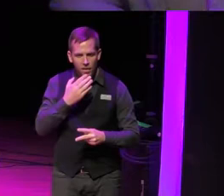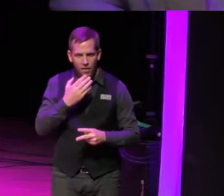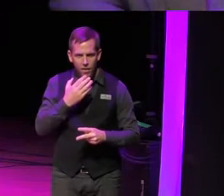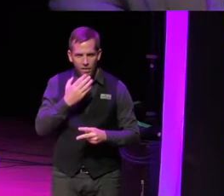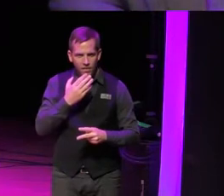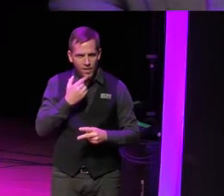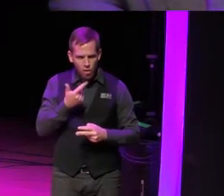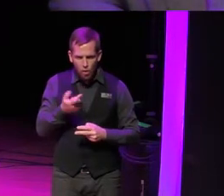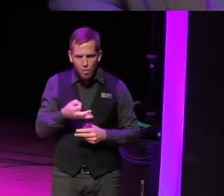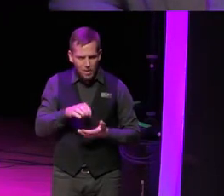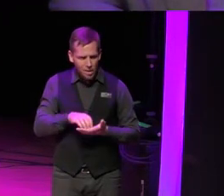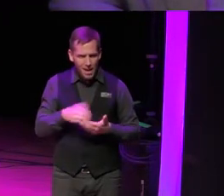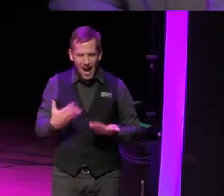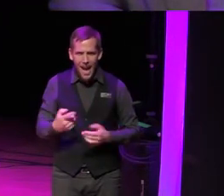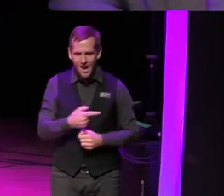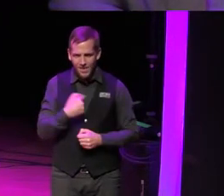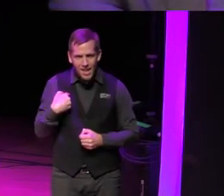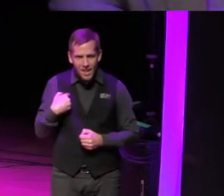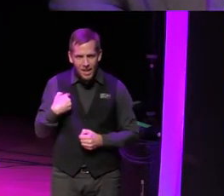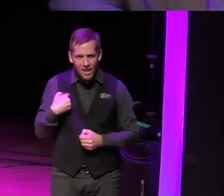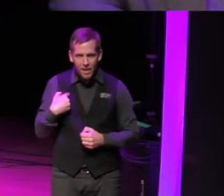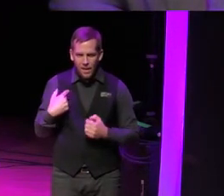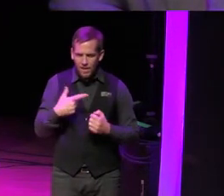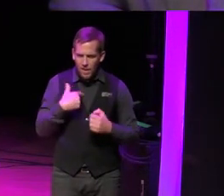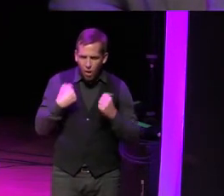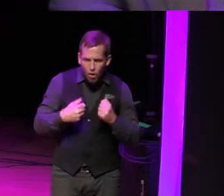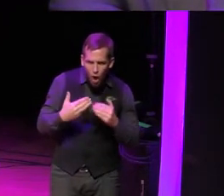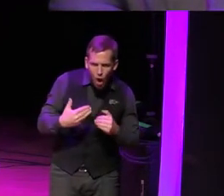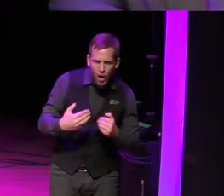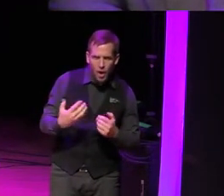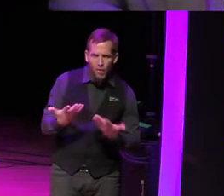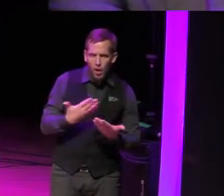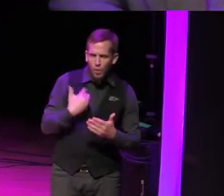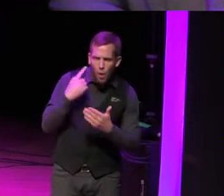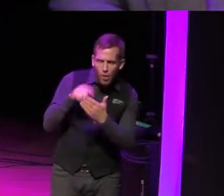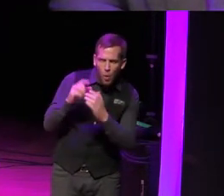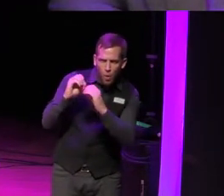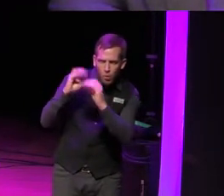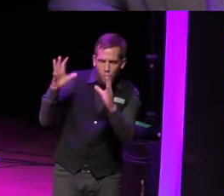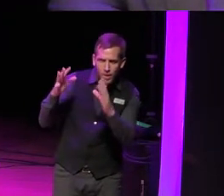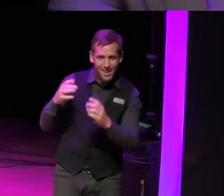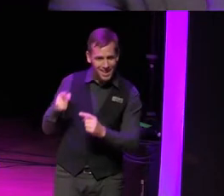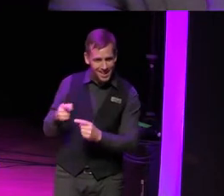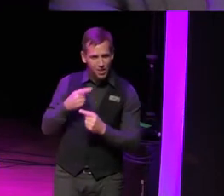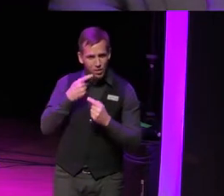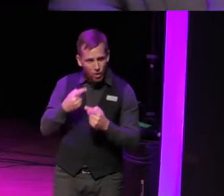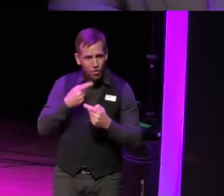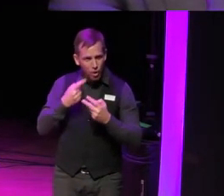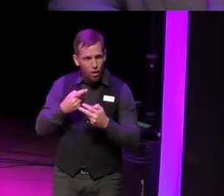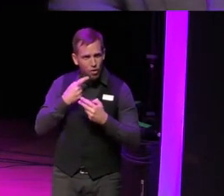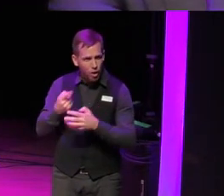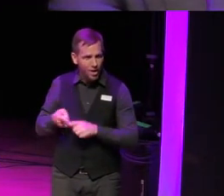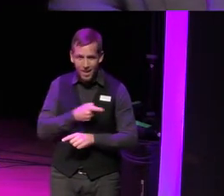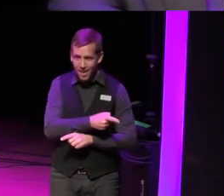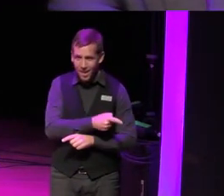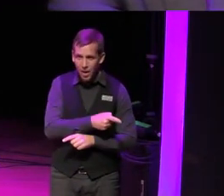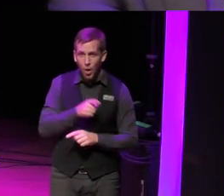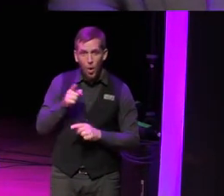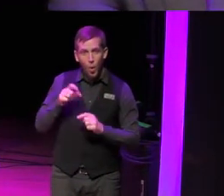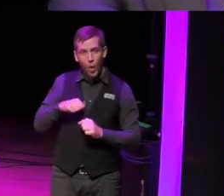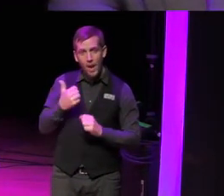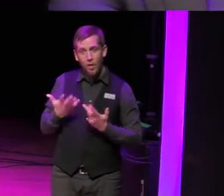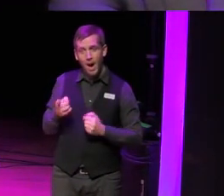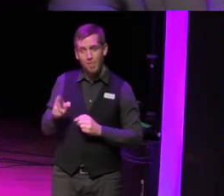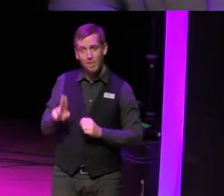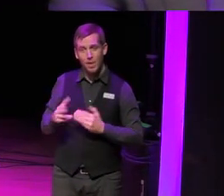society and what we should value and what we should reject as a society. And it was also about what he constantly did